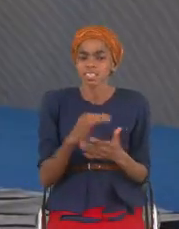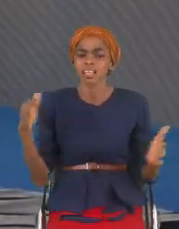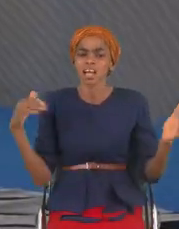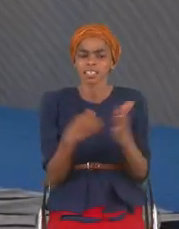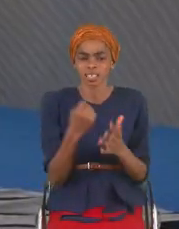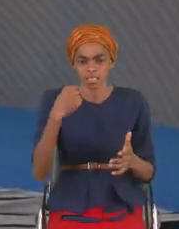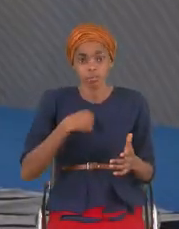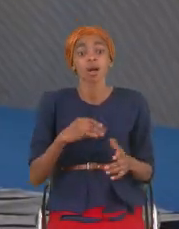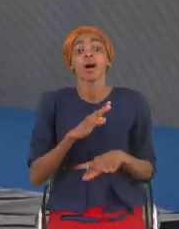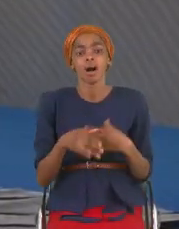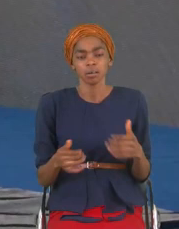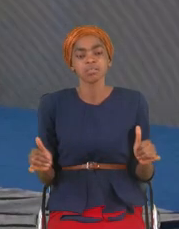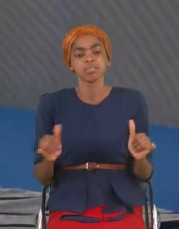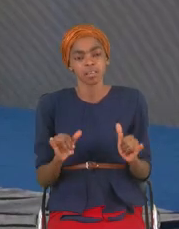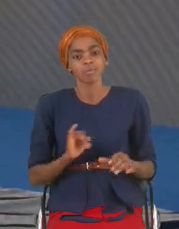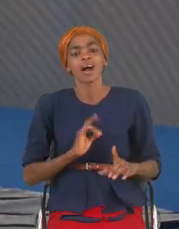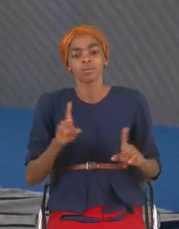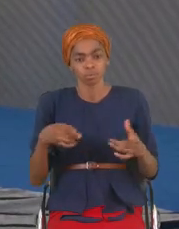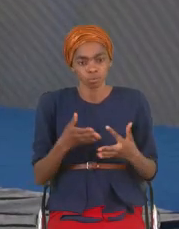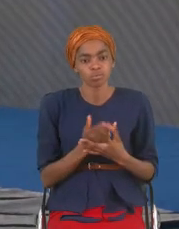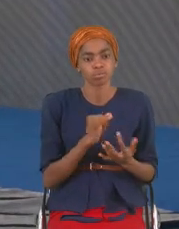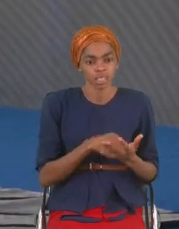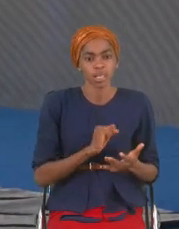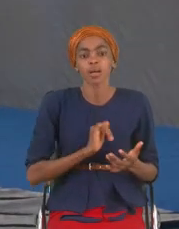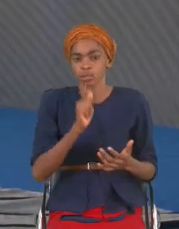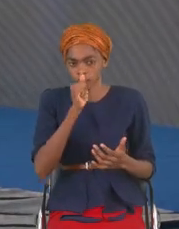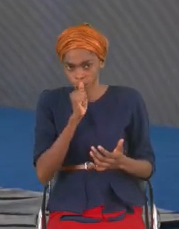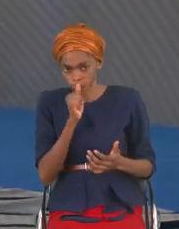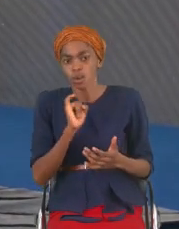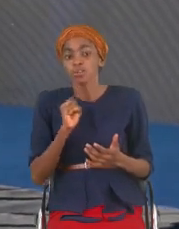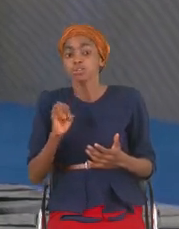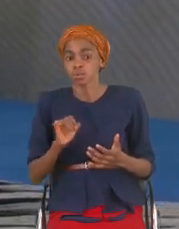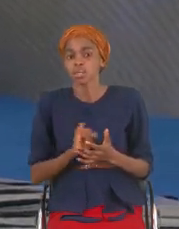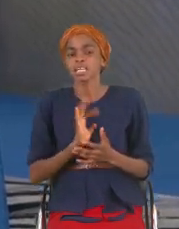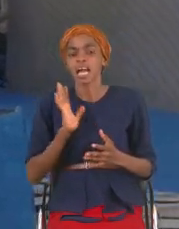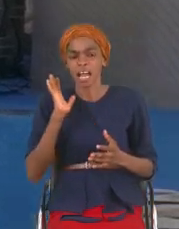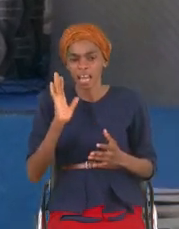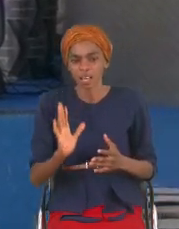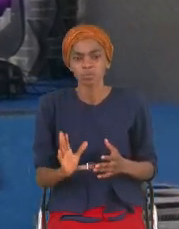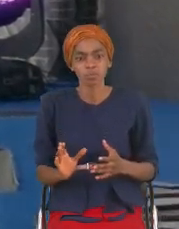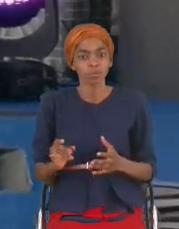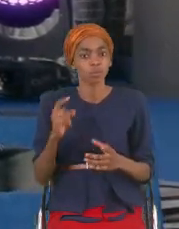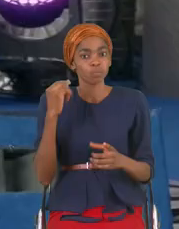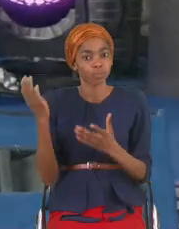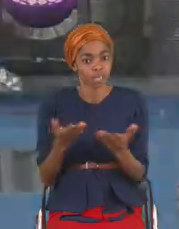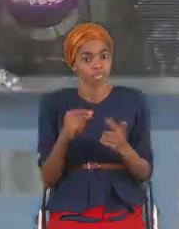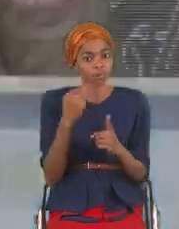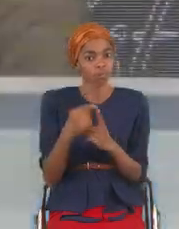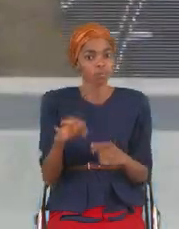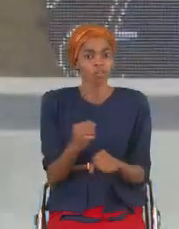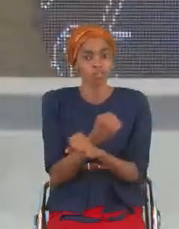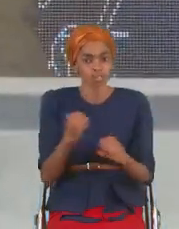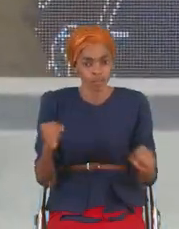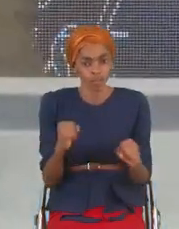the same, I'm going to go through it, I'm going to endure so that I bring the word of salvation and